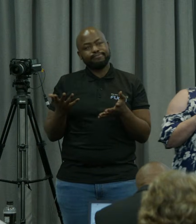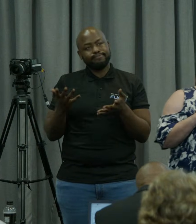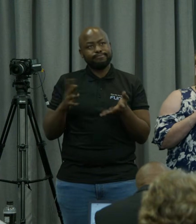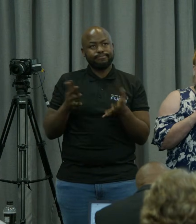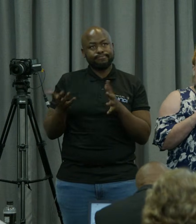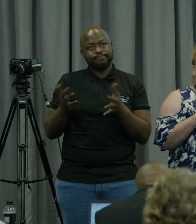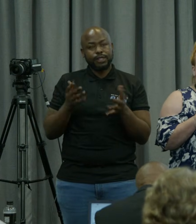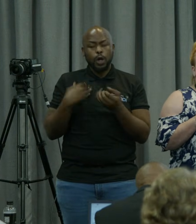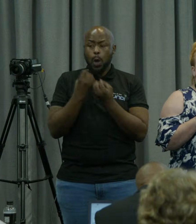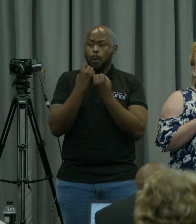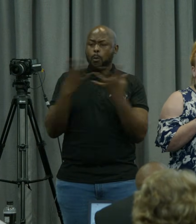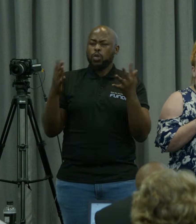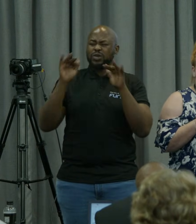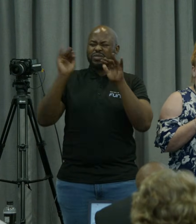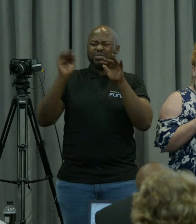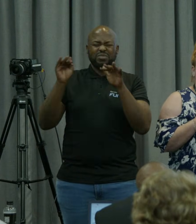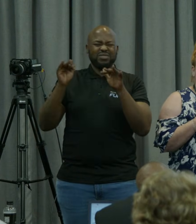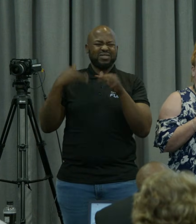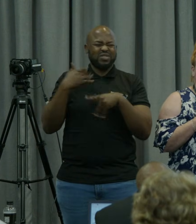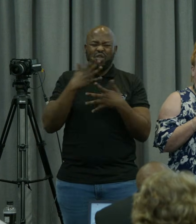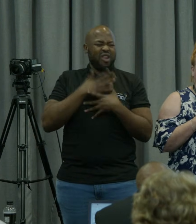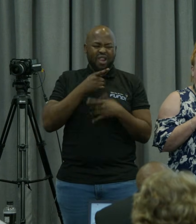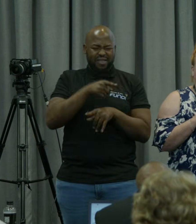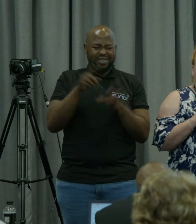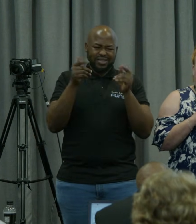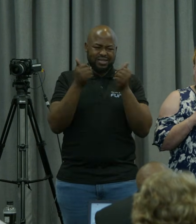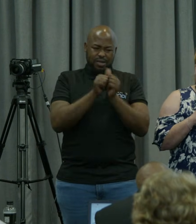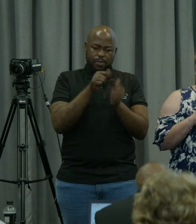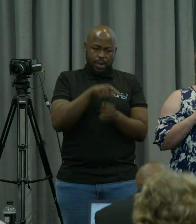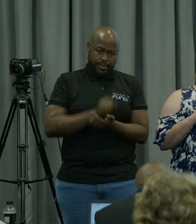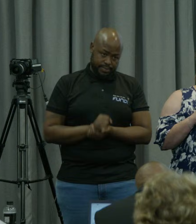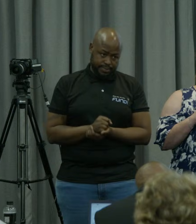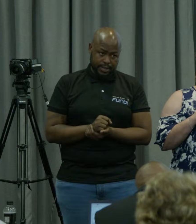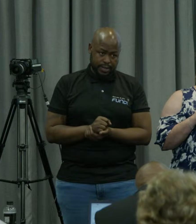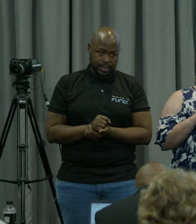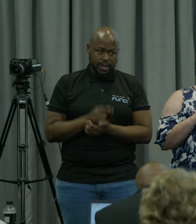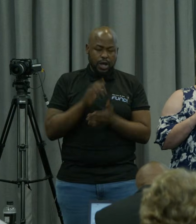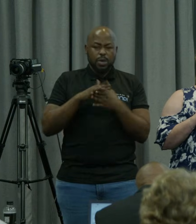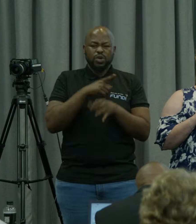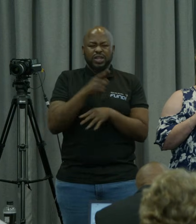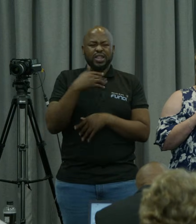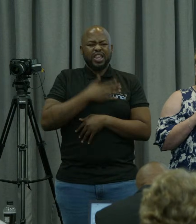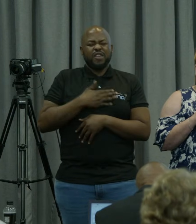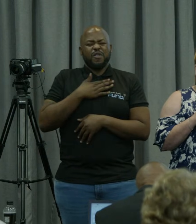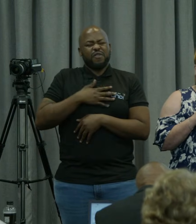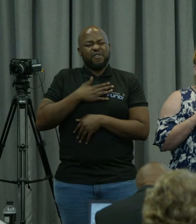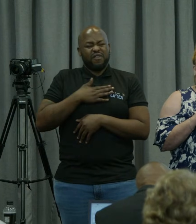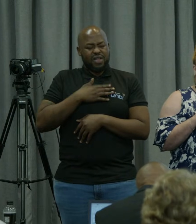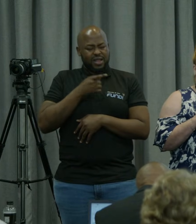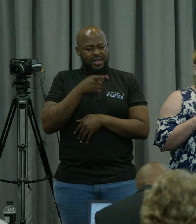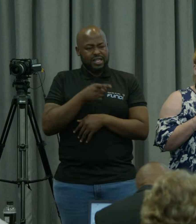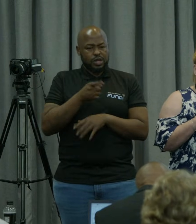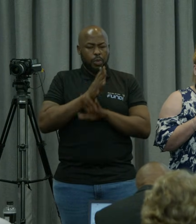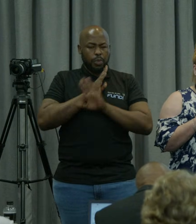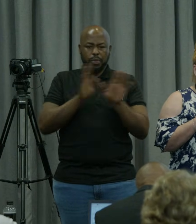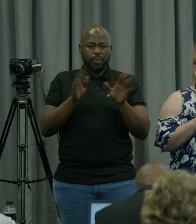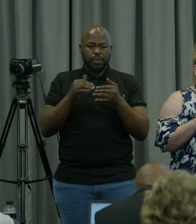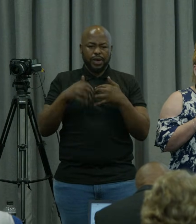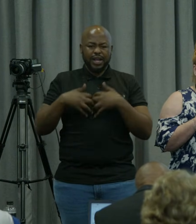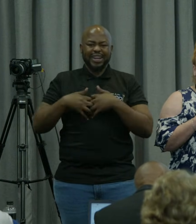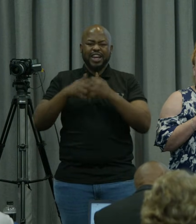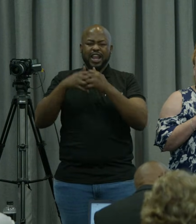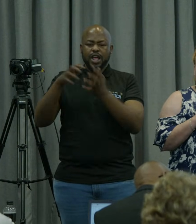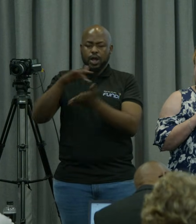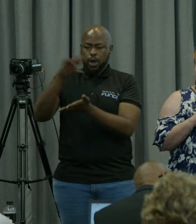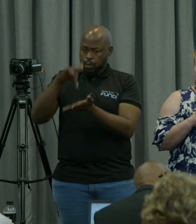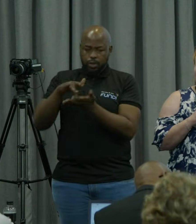a lot of people don't like the post-provisioning model because they feel that the post-provisioning model doesn't create posts. And